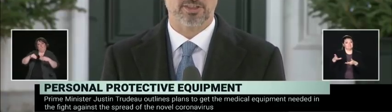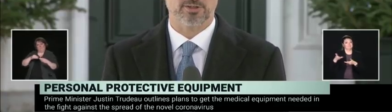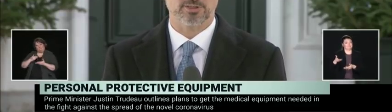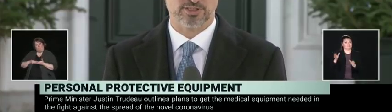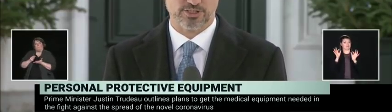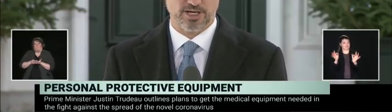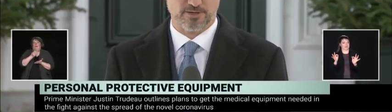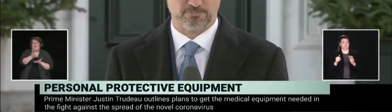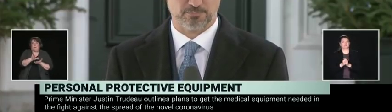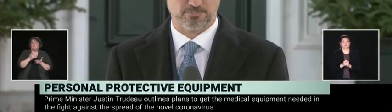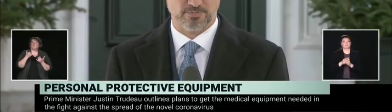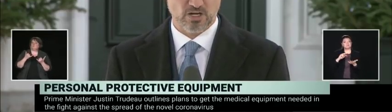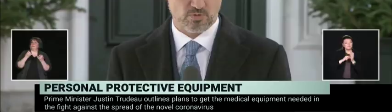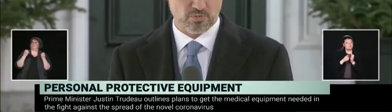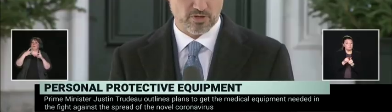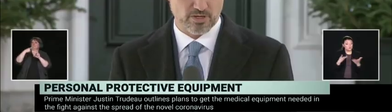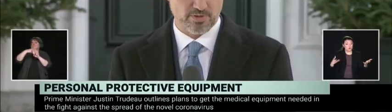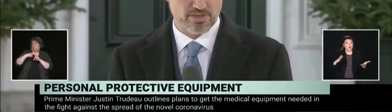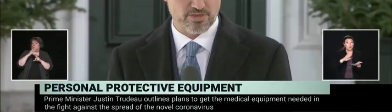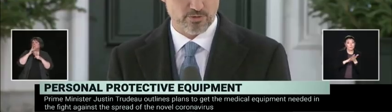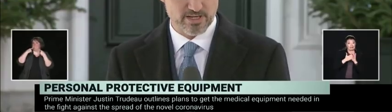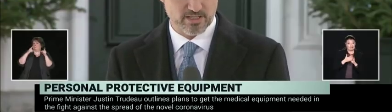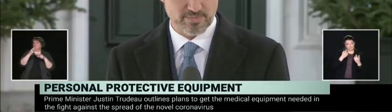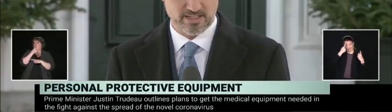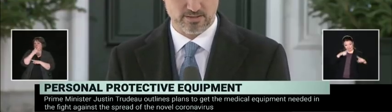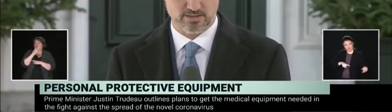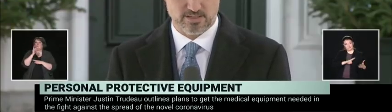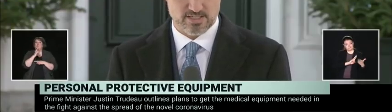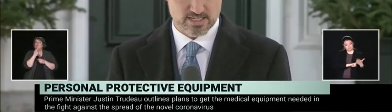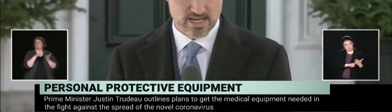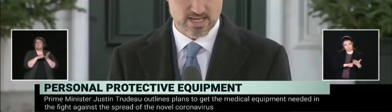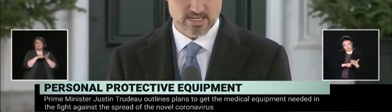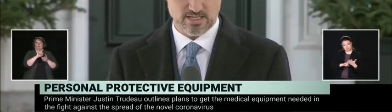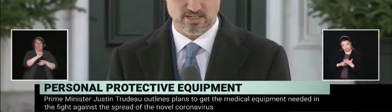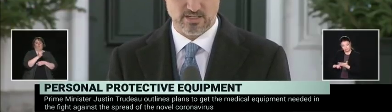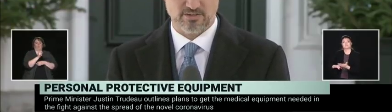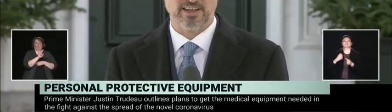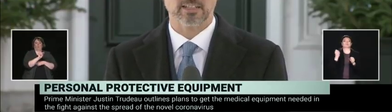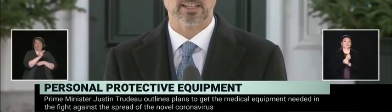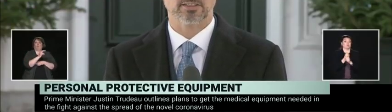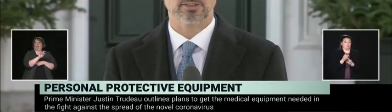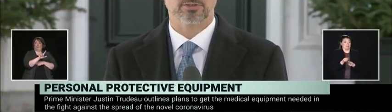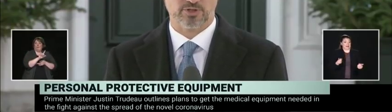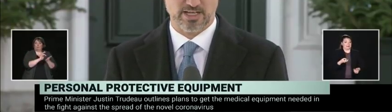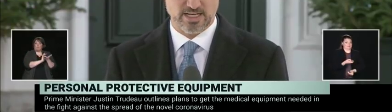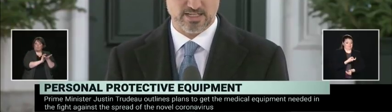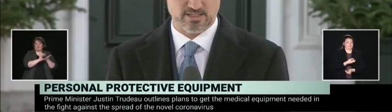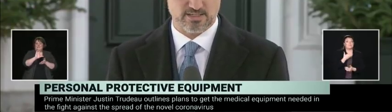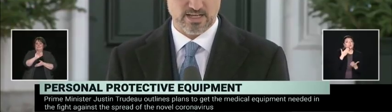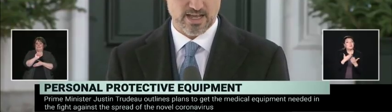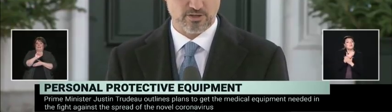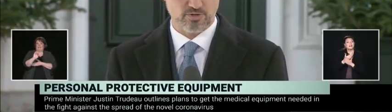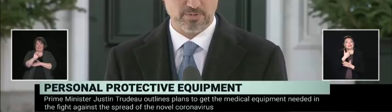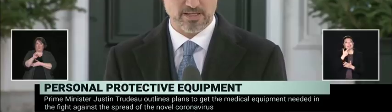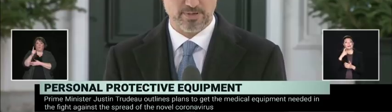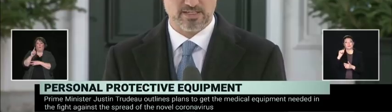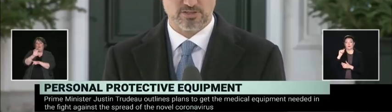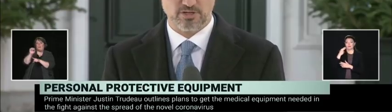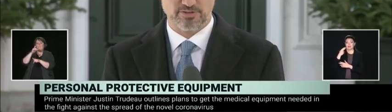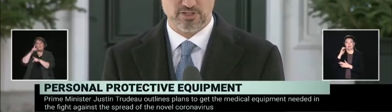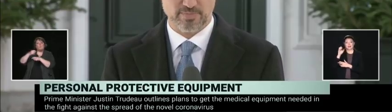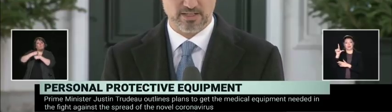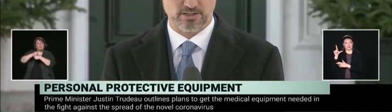more good news to share. We're working with Thornhill Medical, CAE, Ventilators for Canadians, and a group led